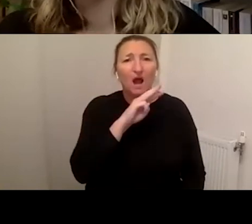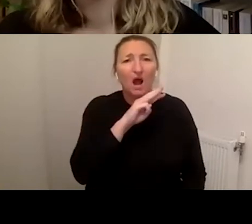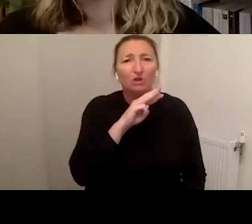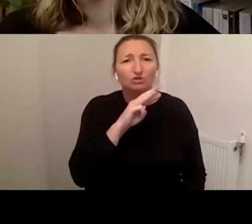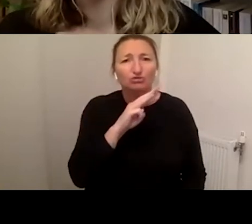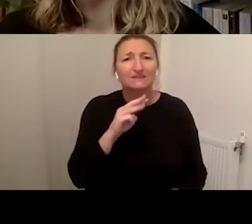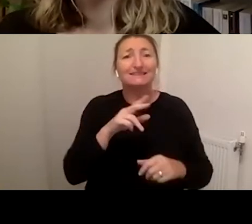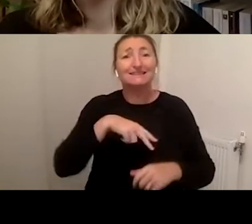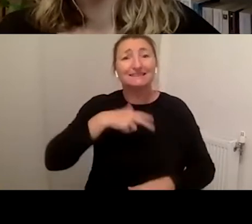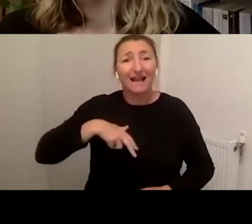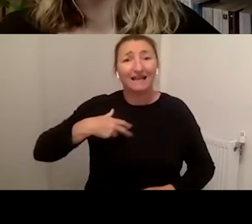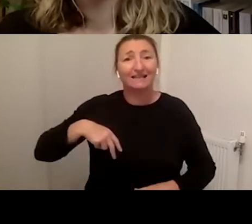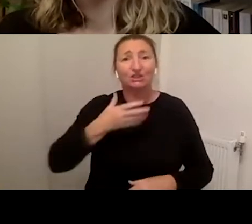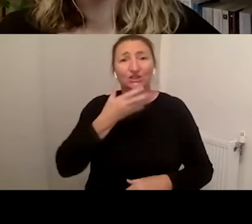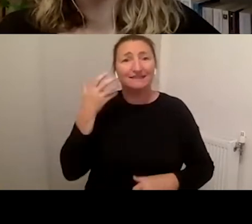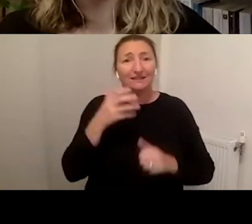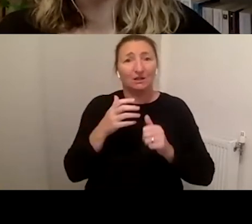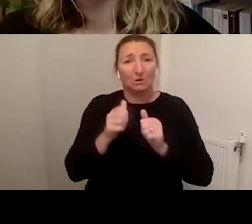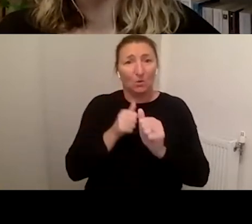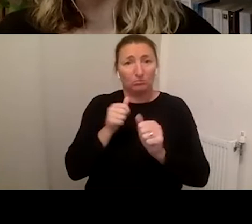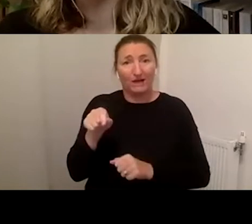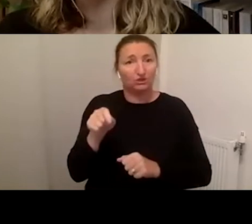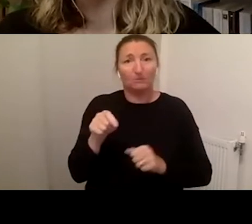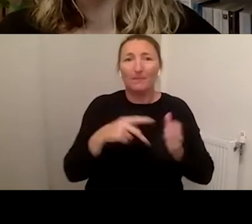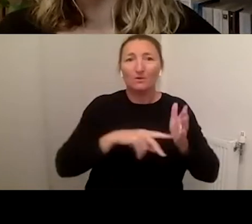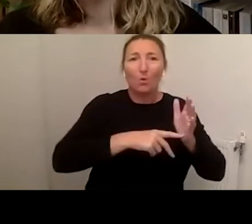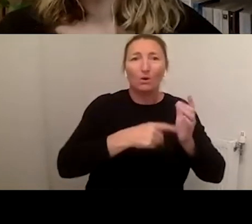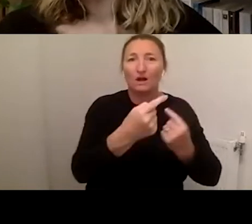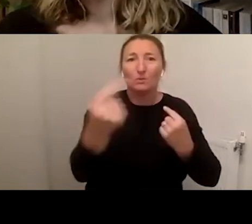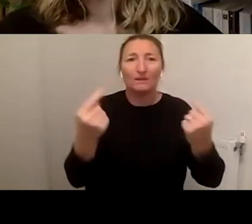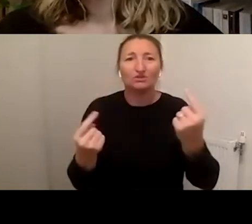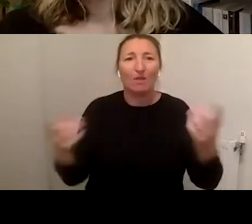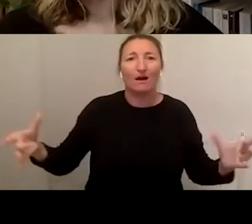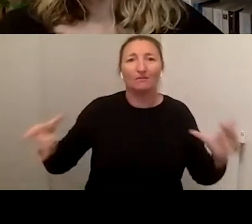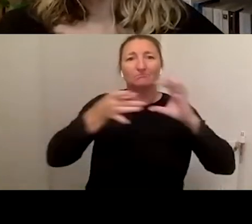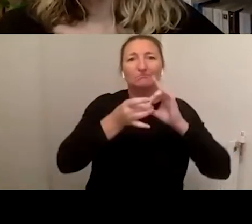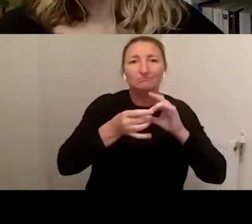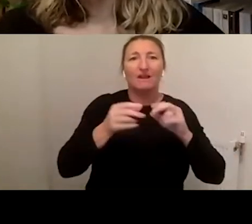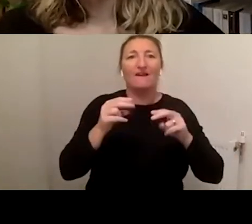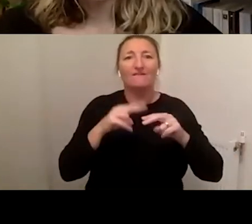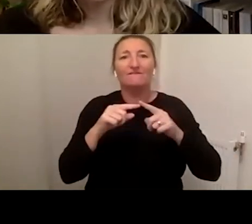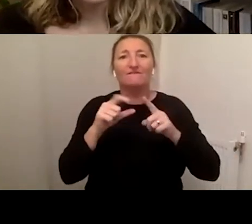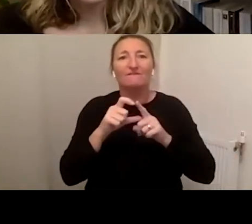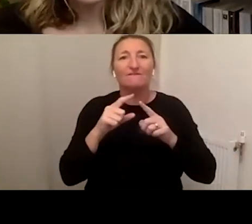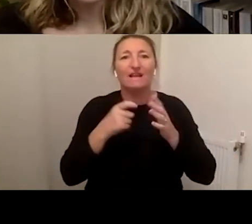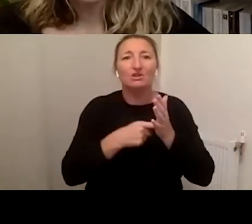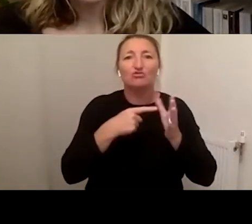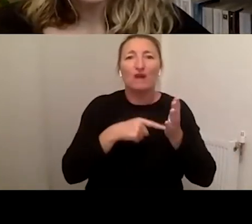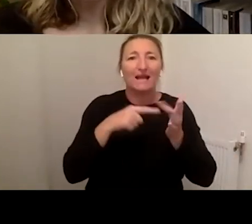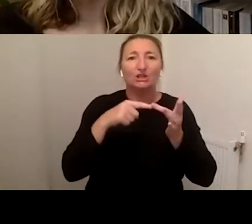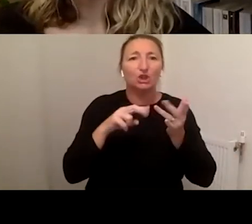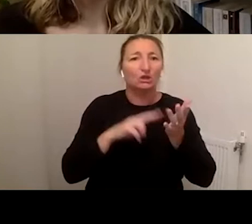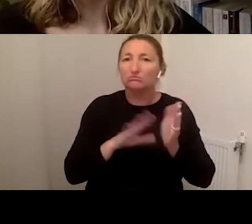cooperatives, but they are not organized. They don't have a federation. So there are, it seems, about 700 wind